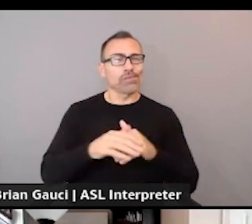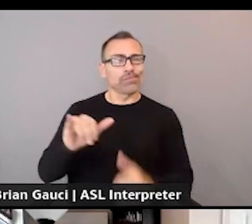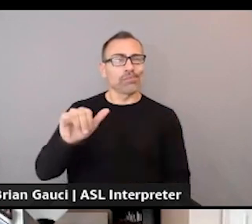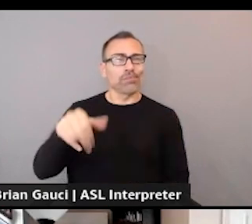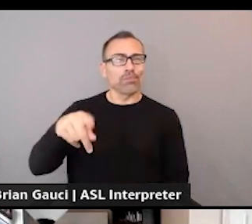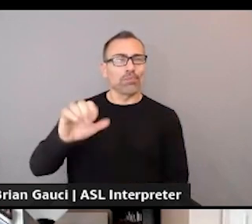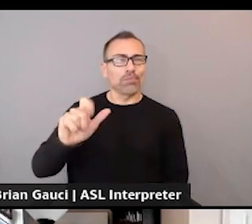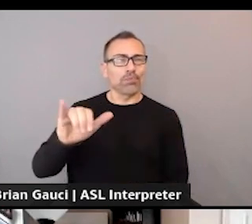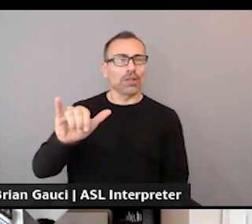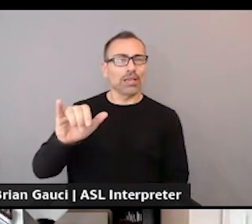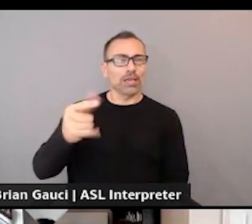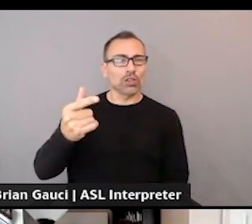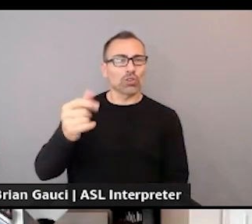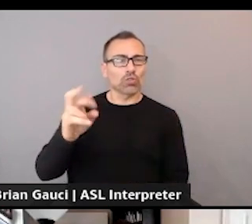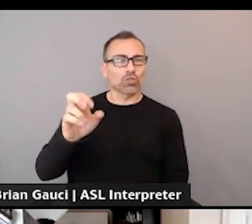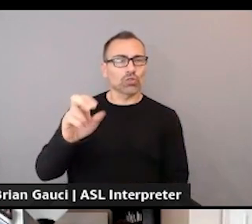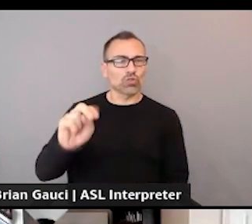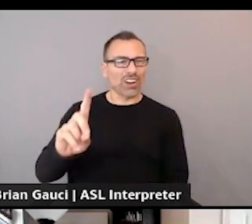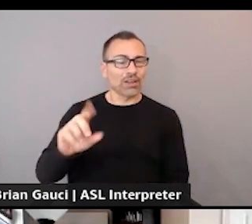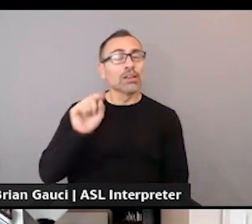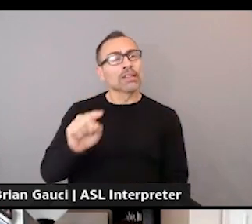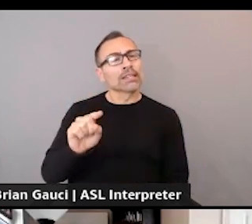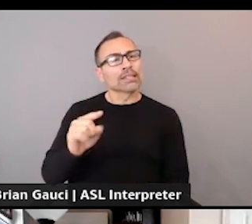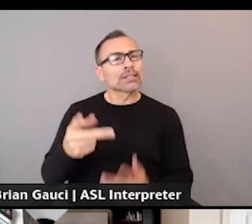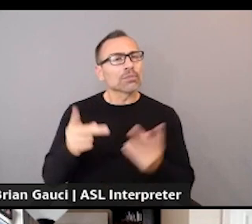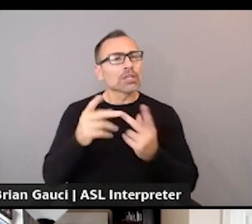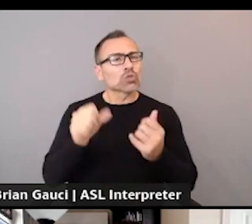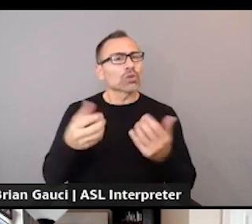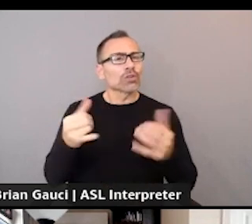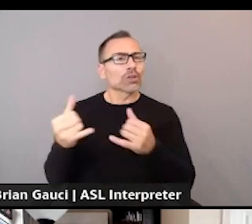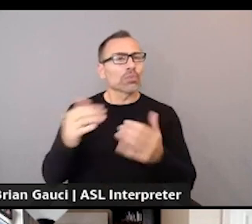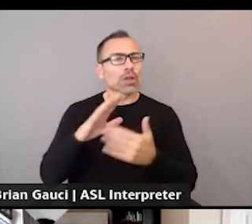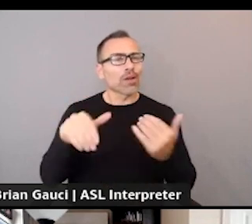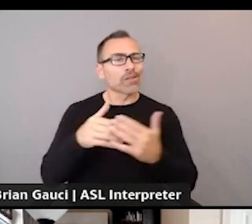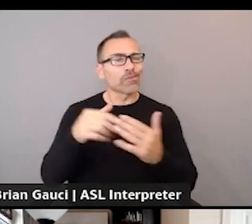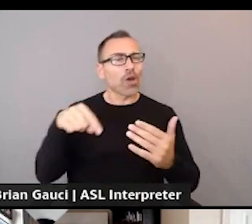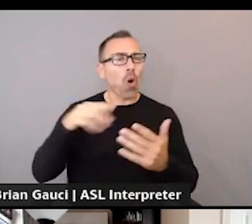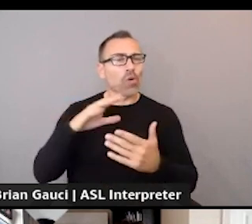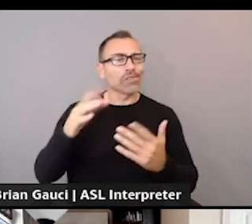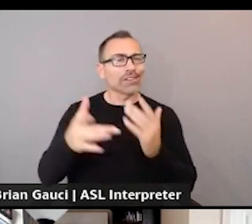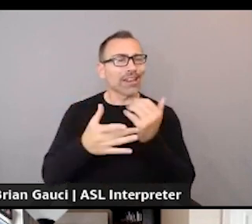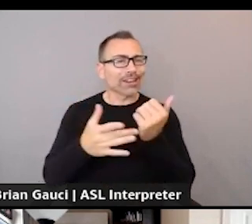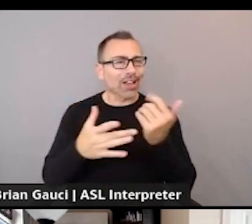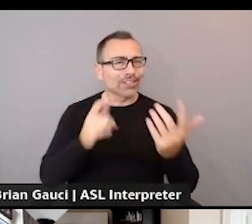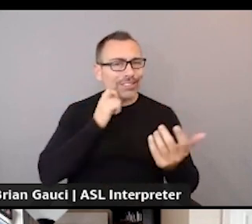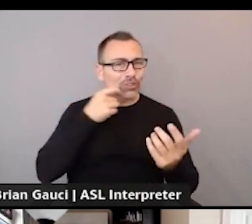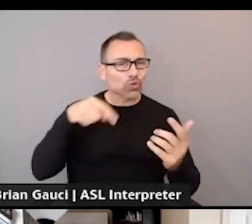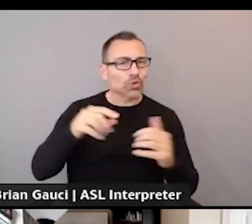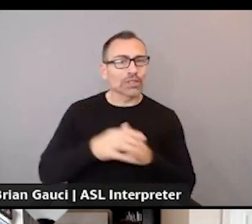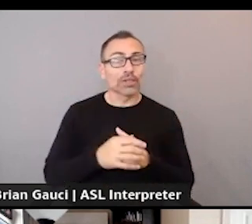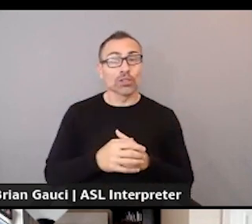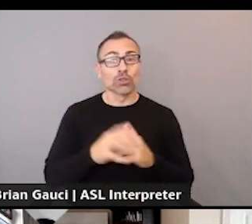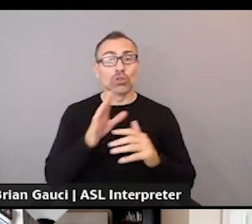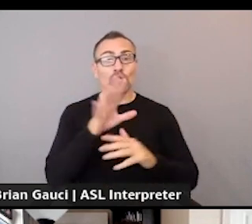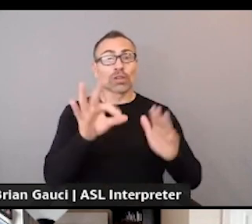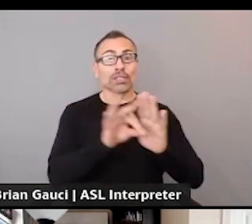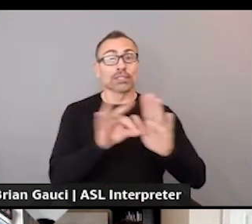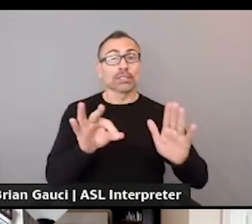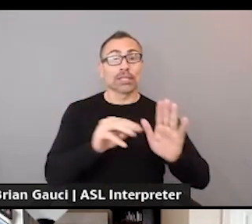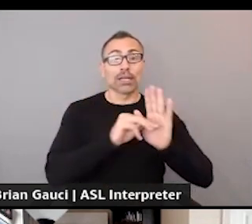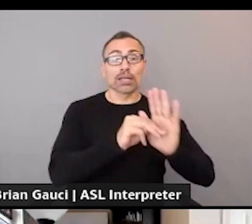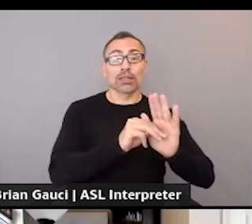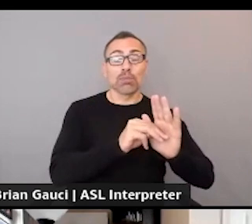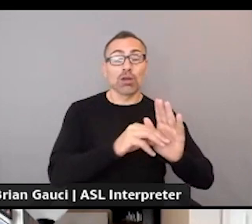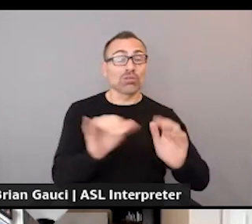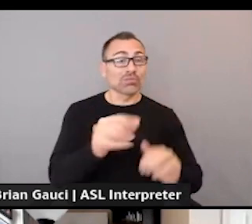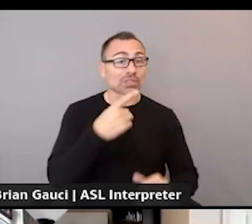as a place where you can try out all this cool new technology. You can select the model. Like I said